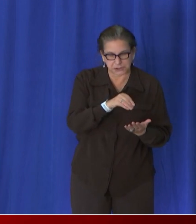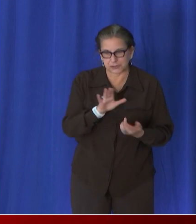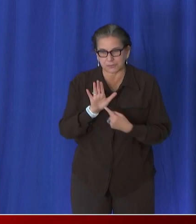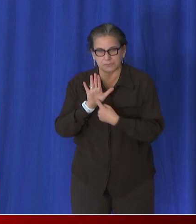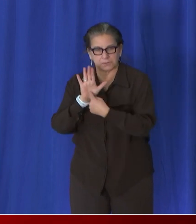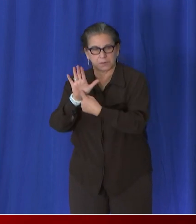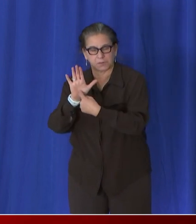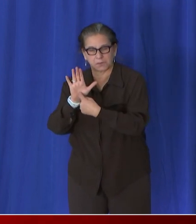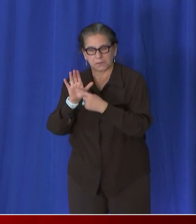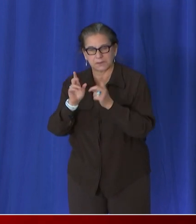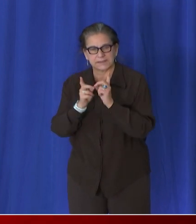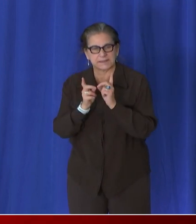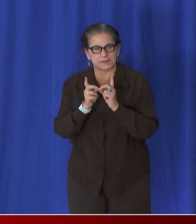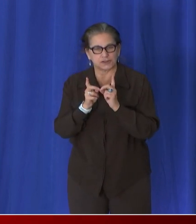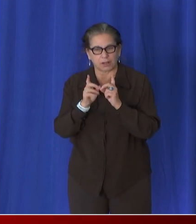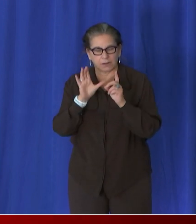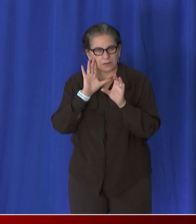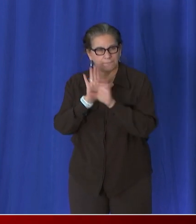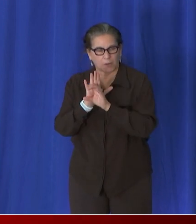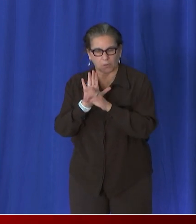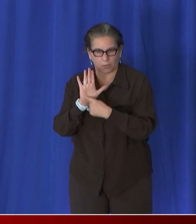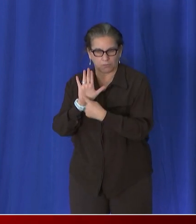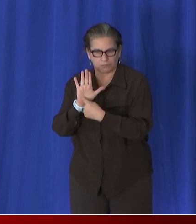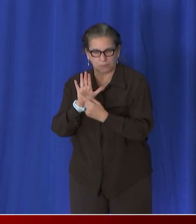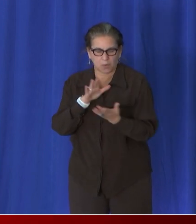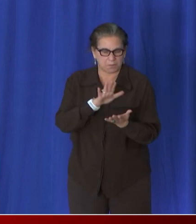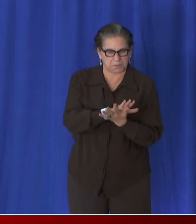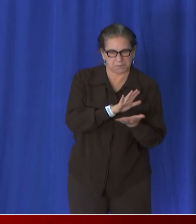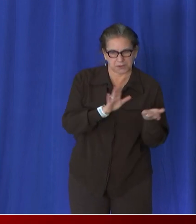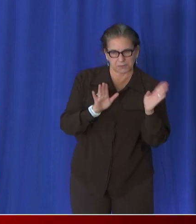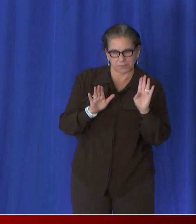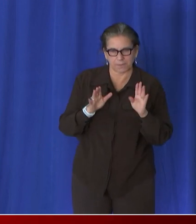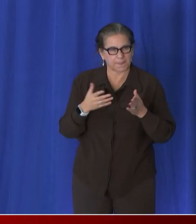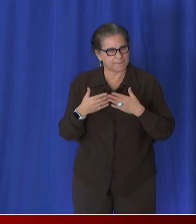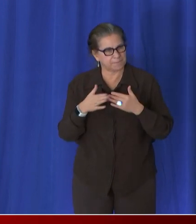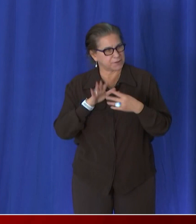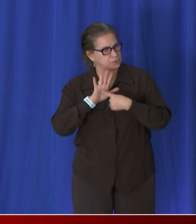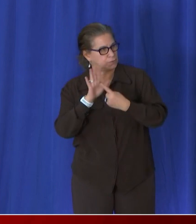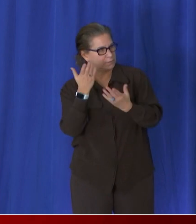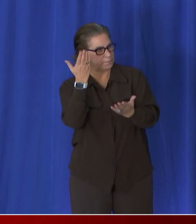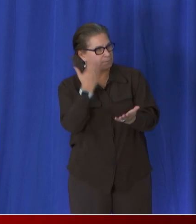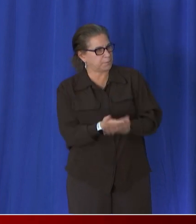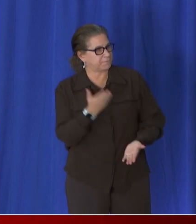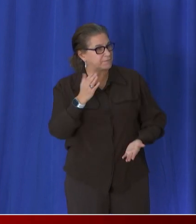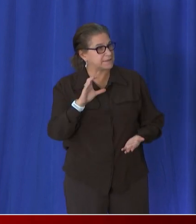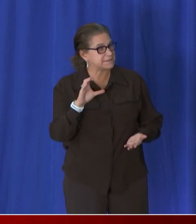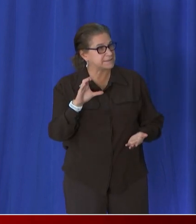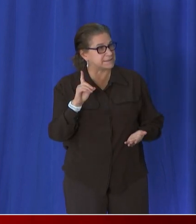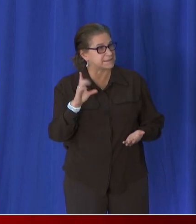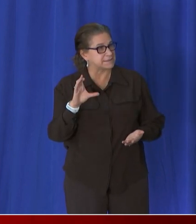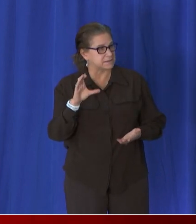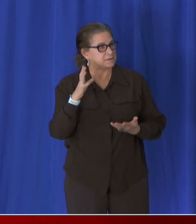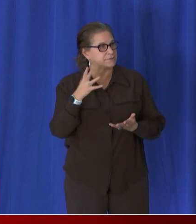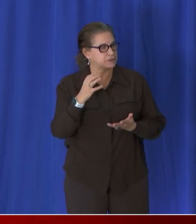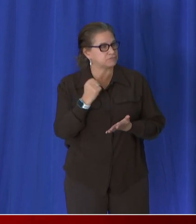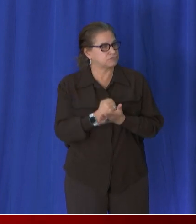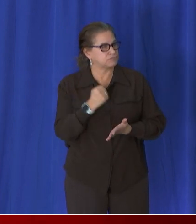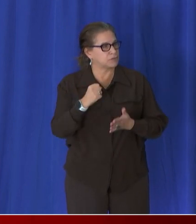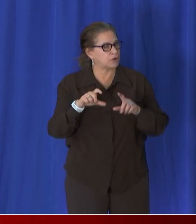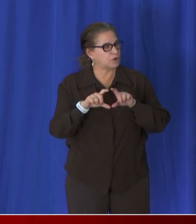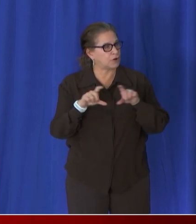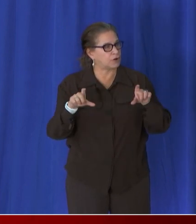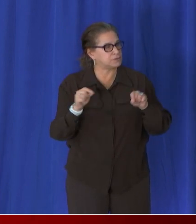provider, or a COVID-19 verification app such as VaxYes or